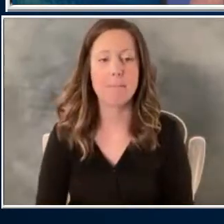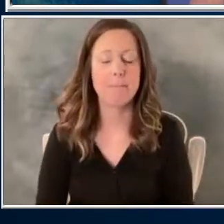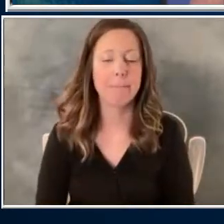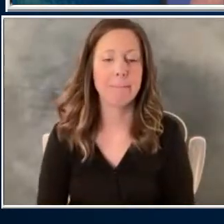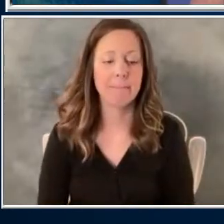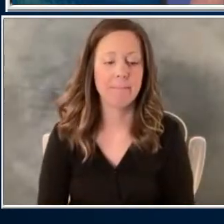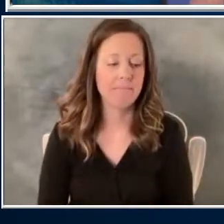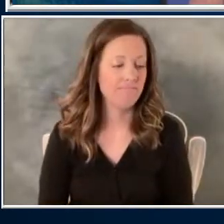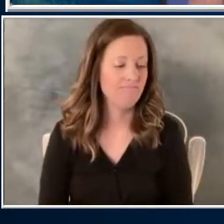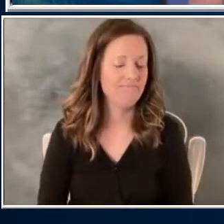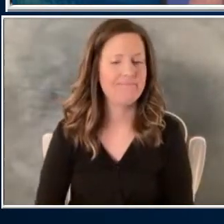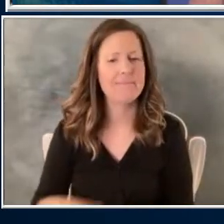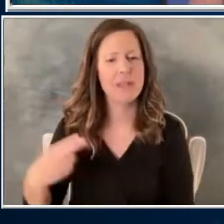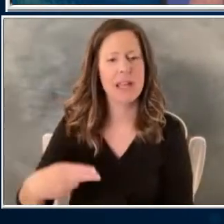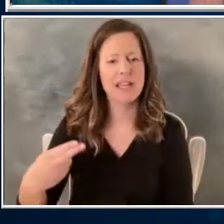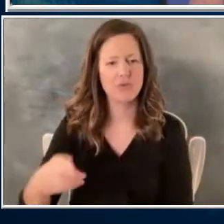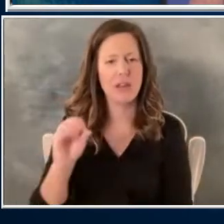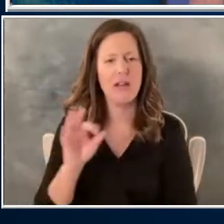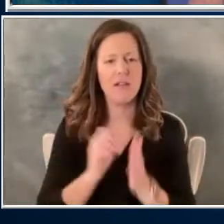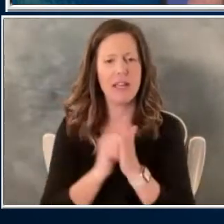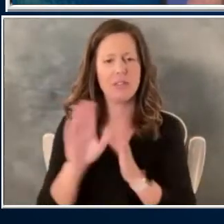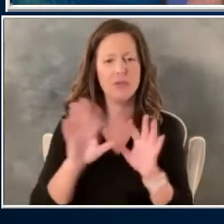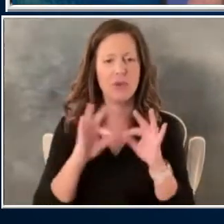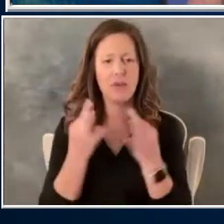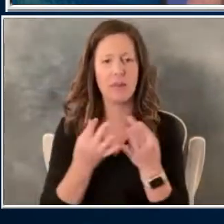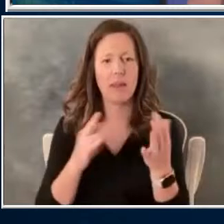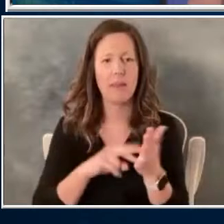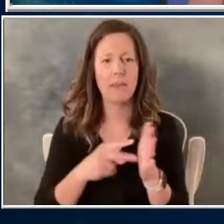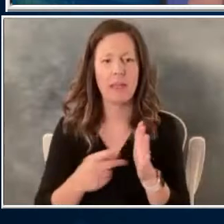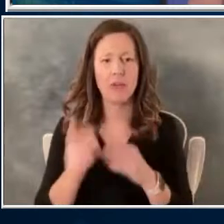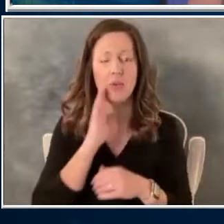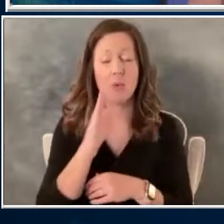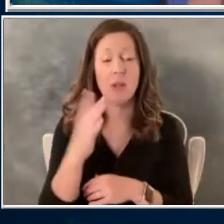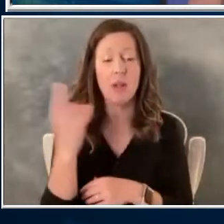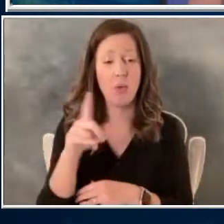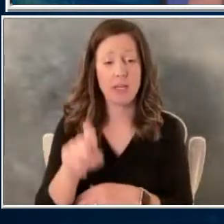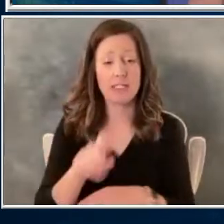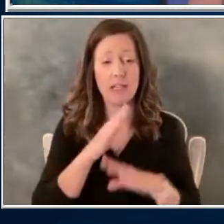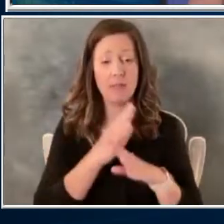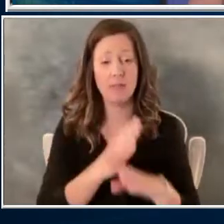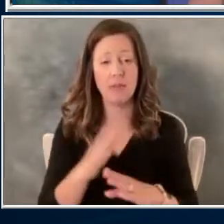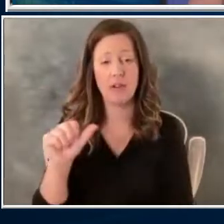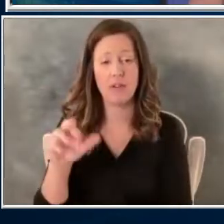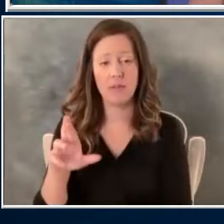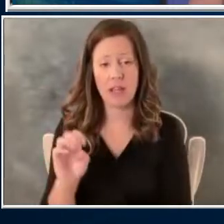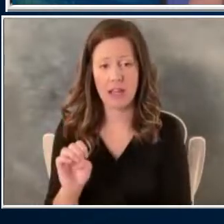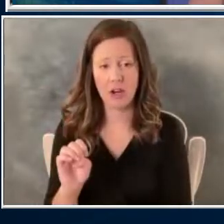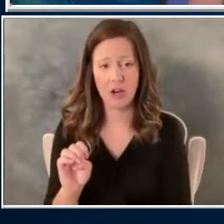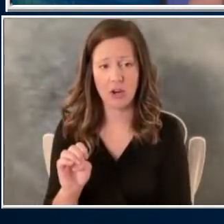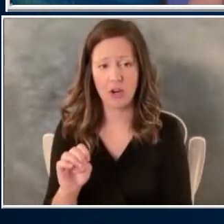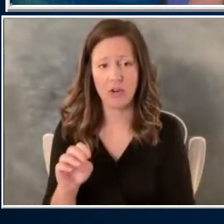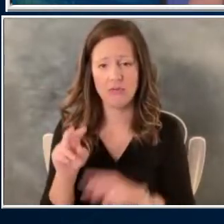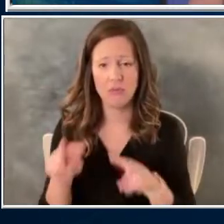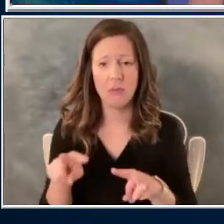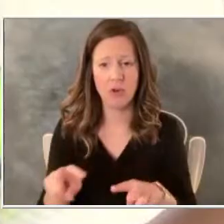cancer in your family, does this mean that you'll always need preventative care and to be monitored?